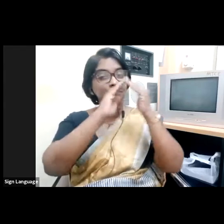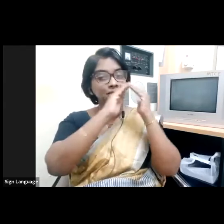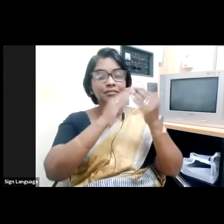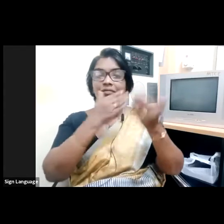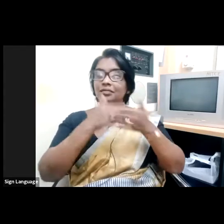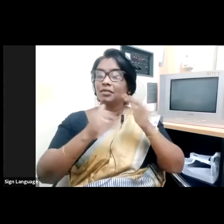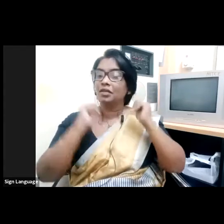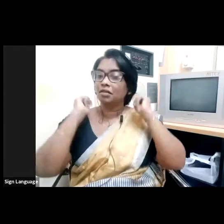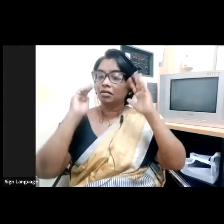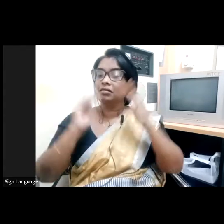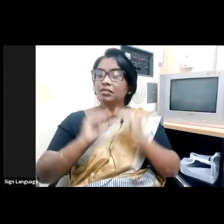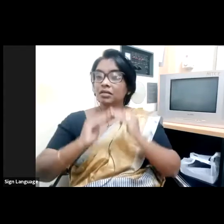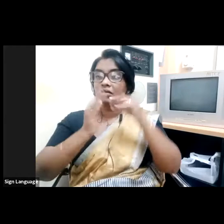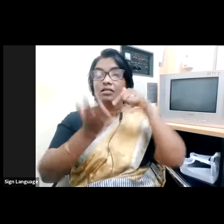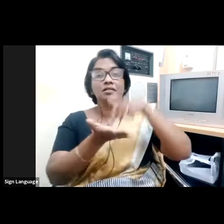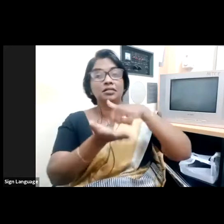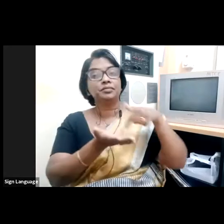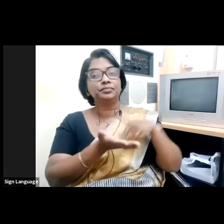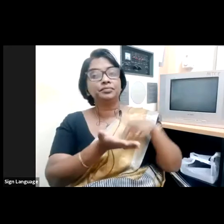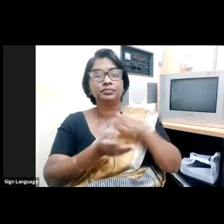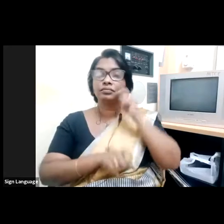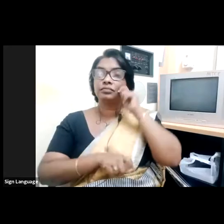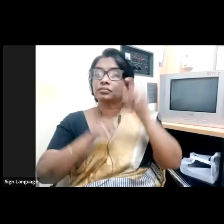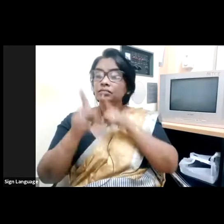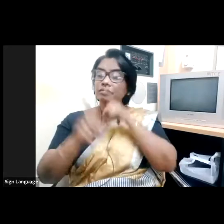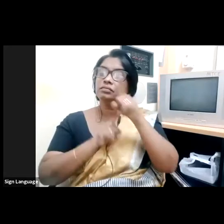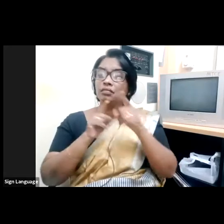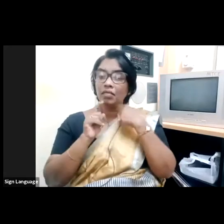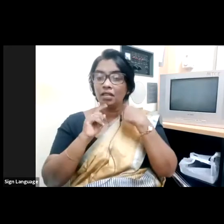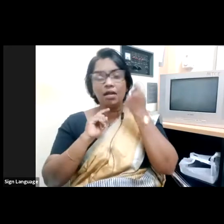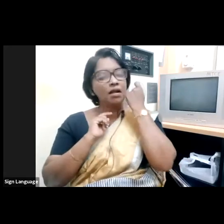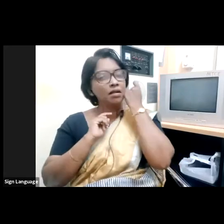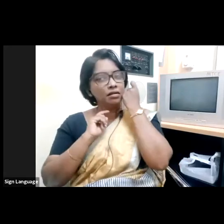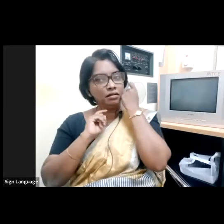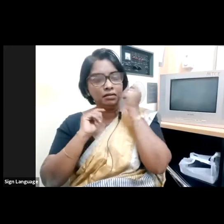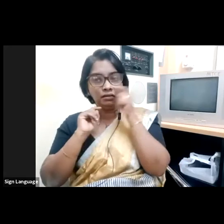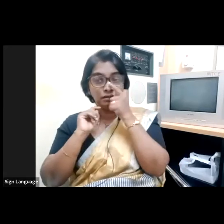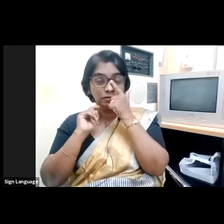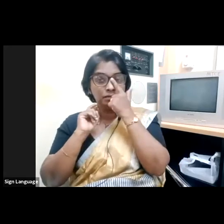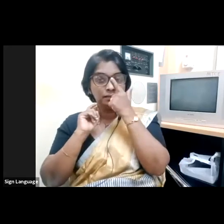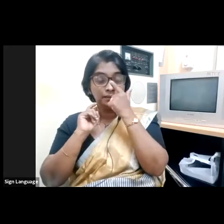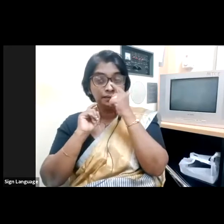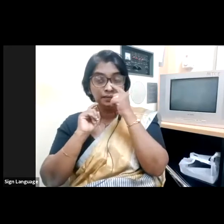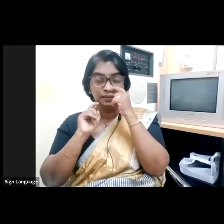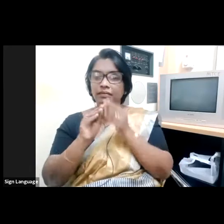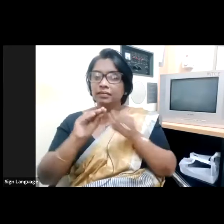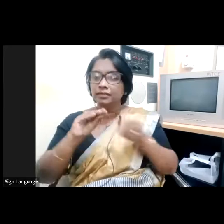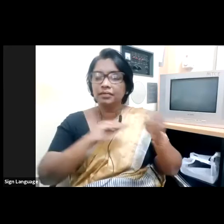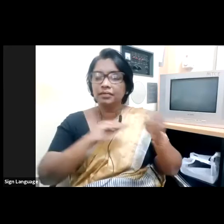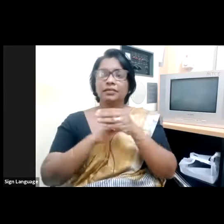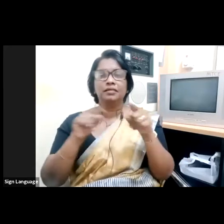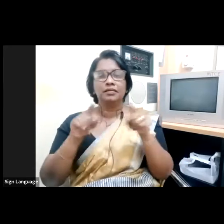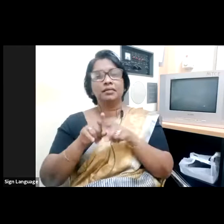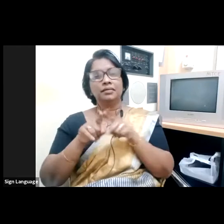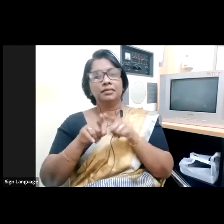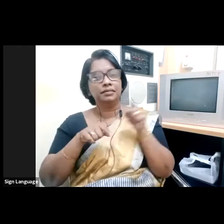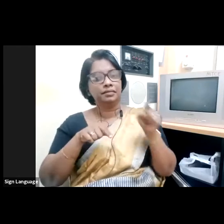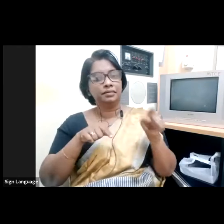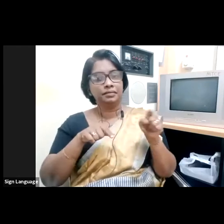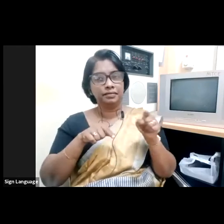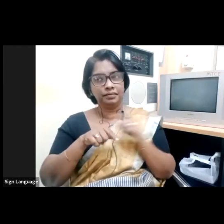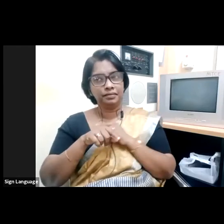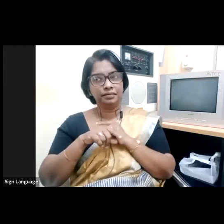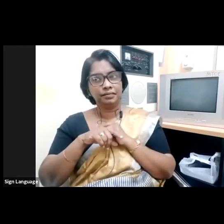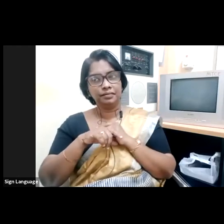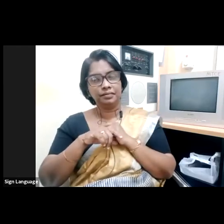And well, in a sort of an indirect way, it can also help to, in